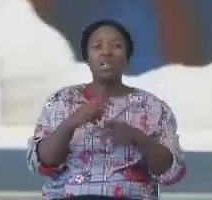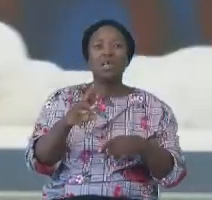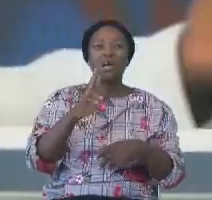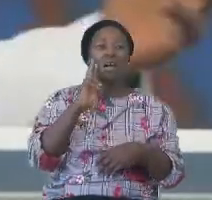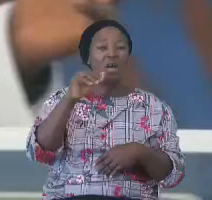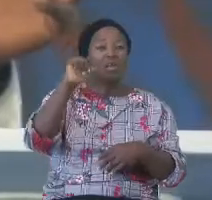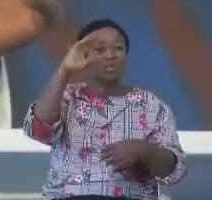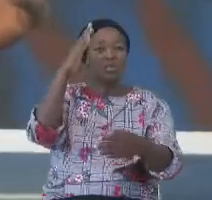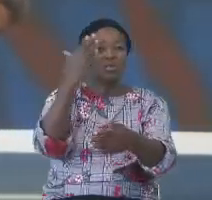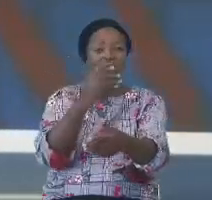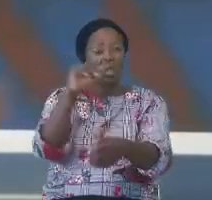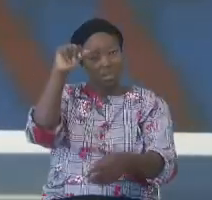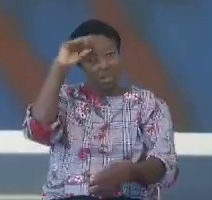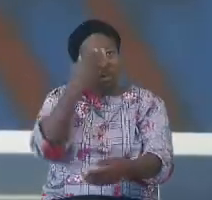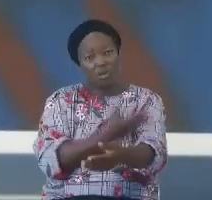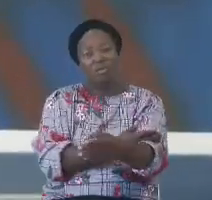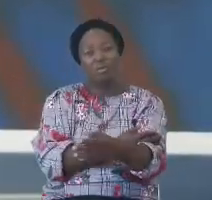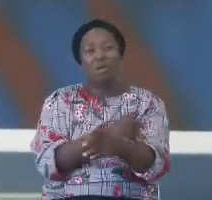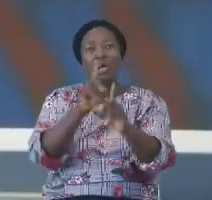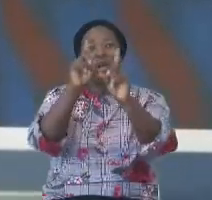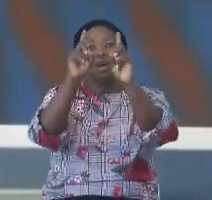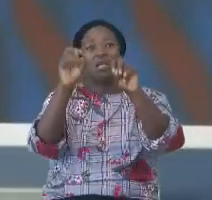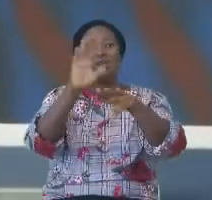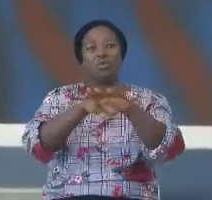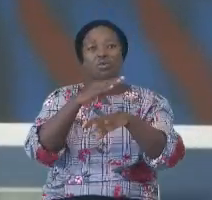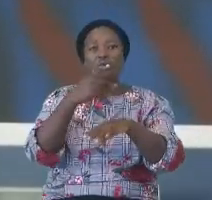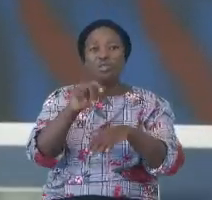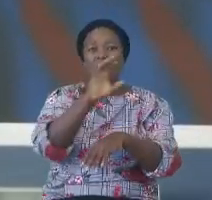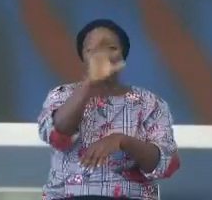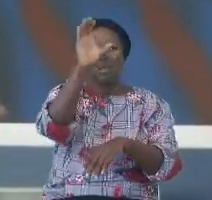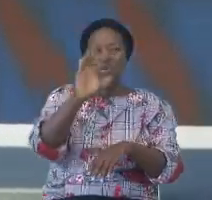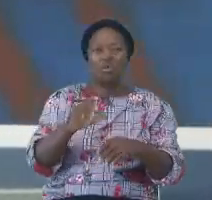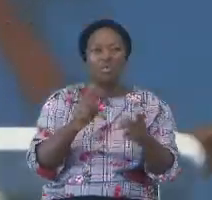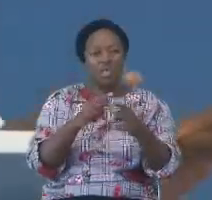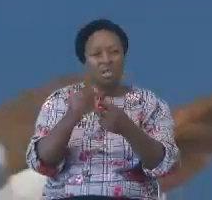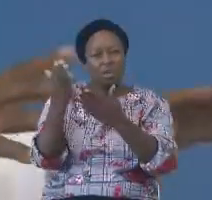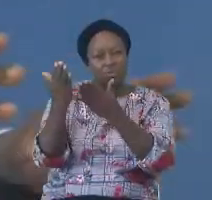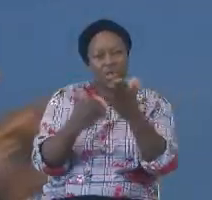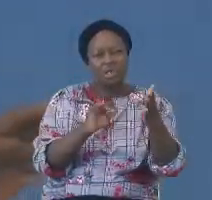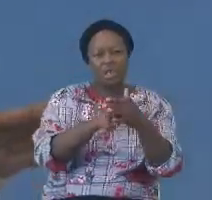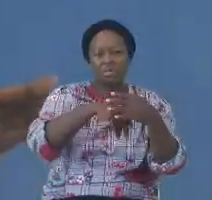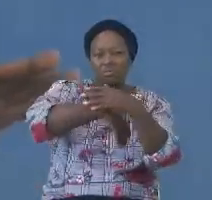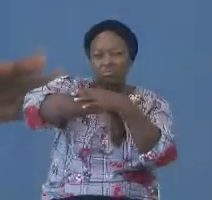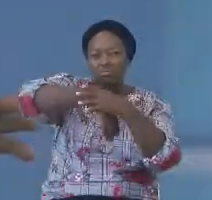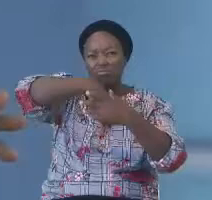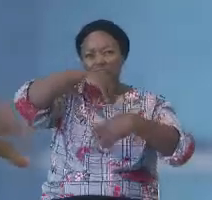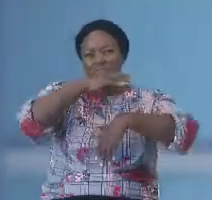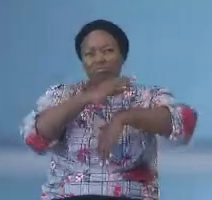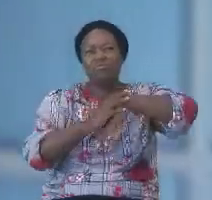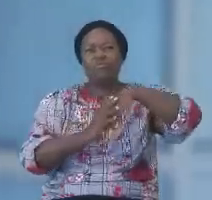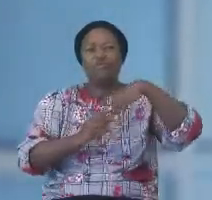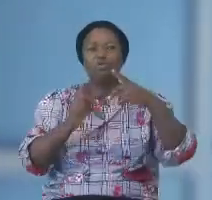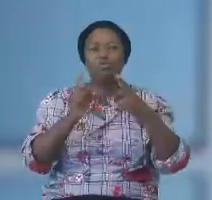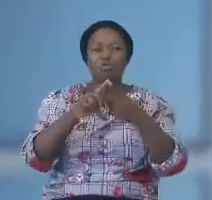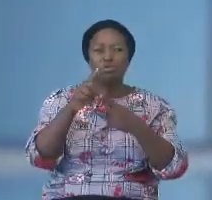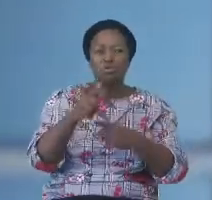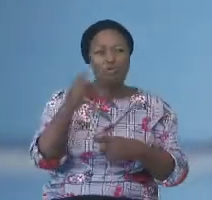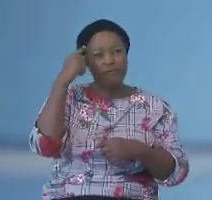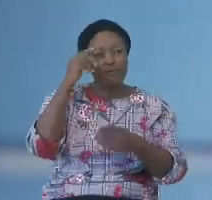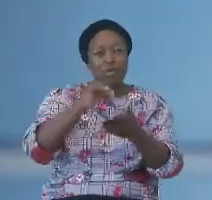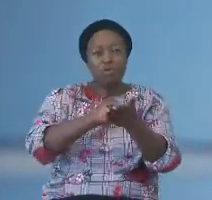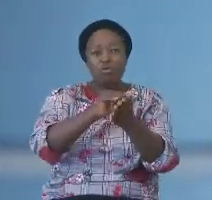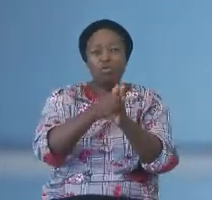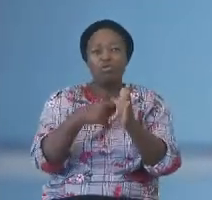her son was hanging on the cross and then he brought souls and his bring his